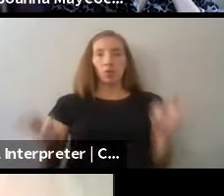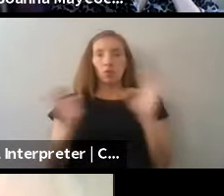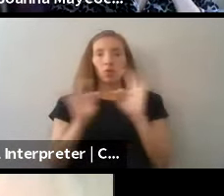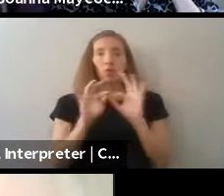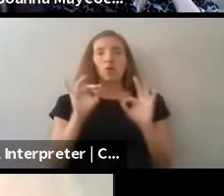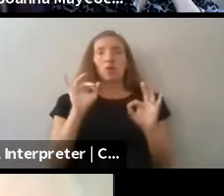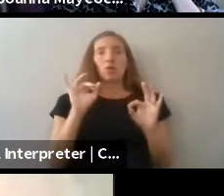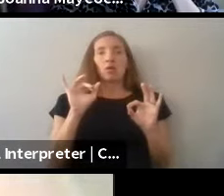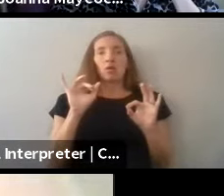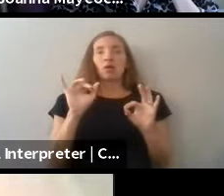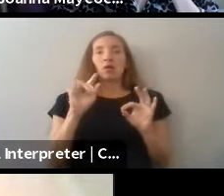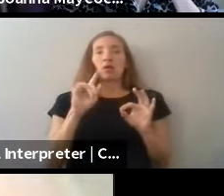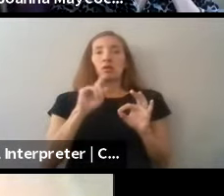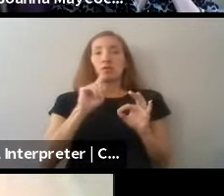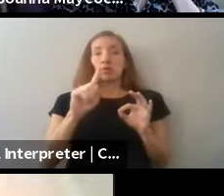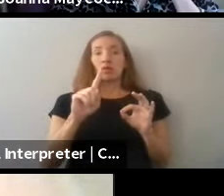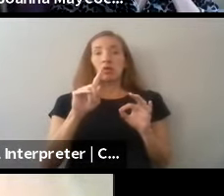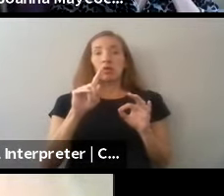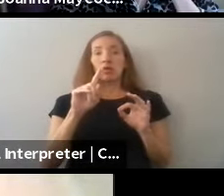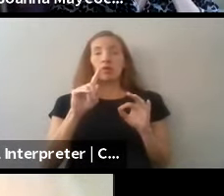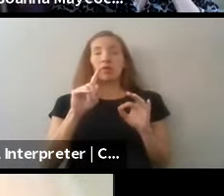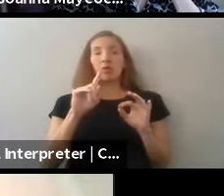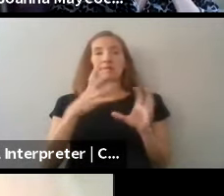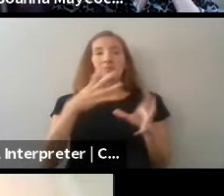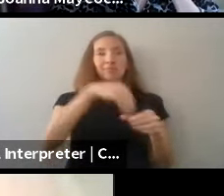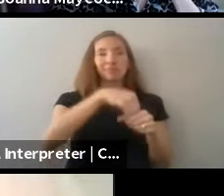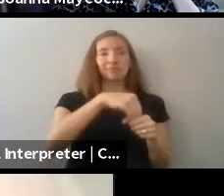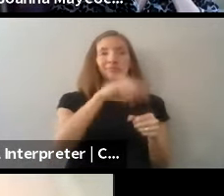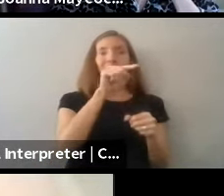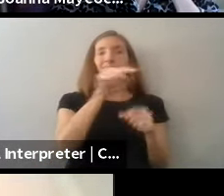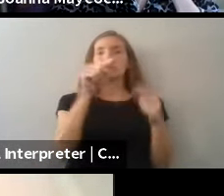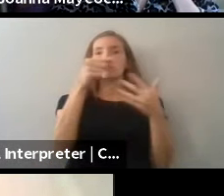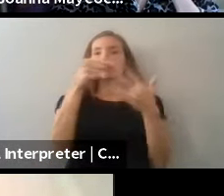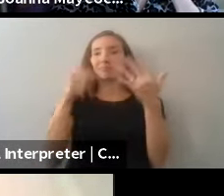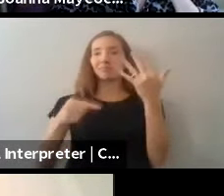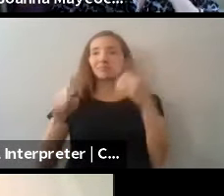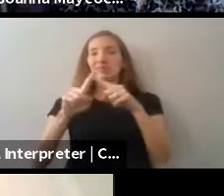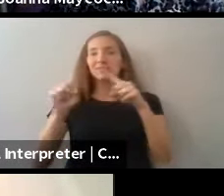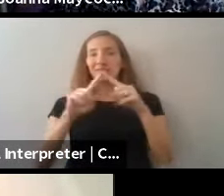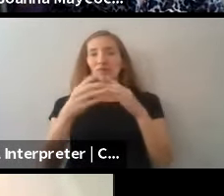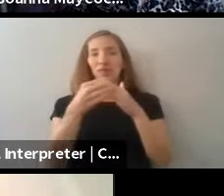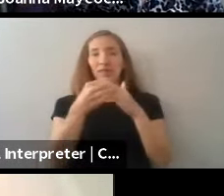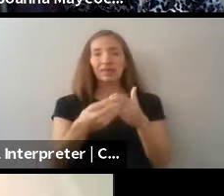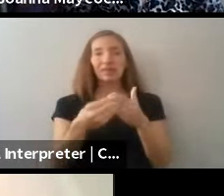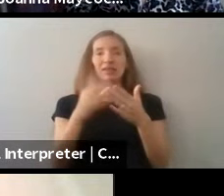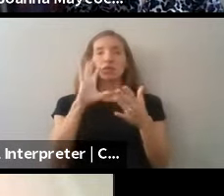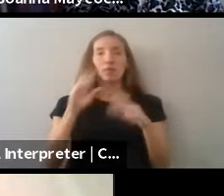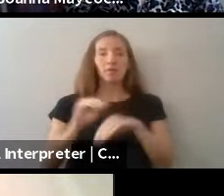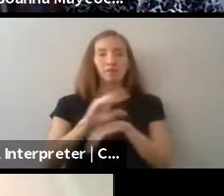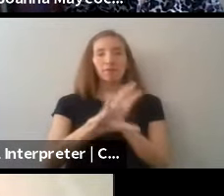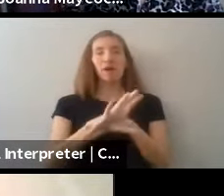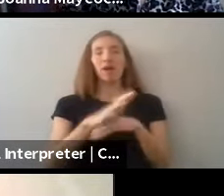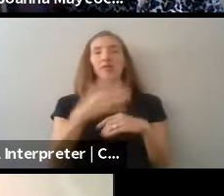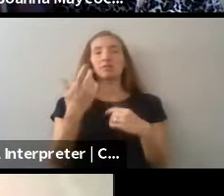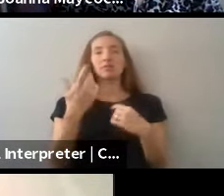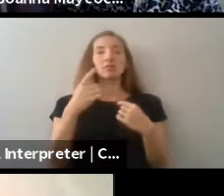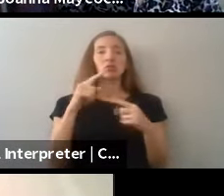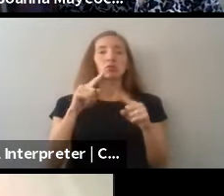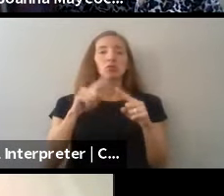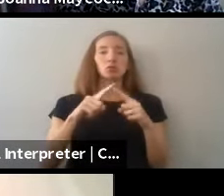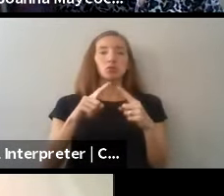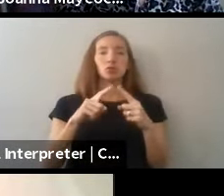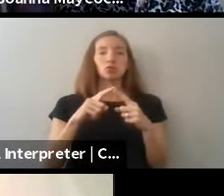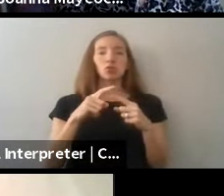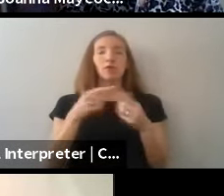all parts of these levers of change, whether it's fund, prevent, respond, or collecting data. Building a